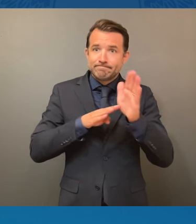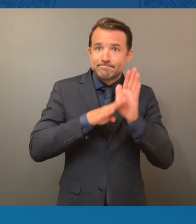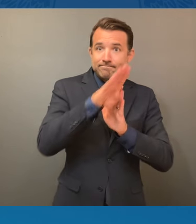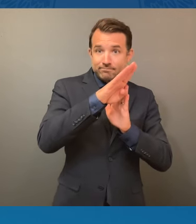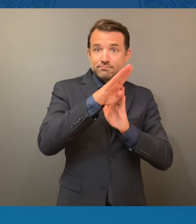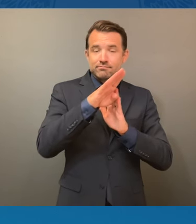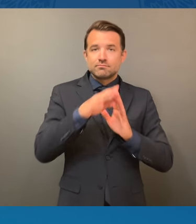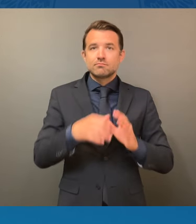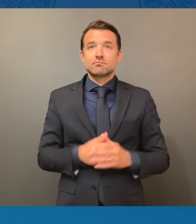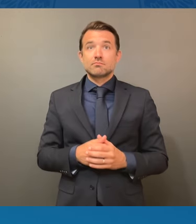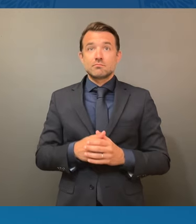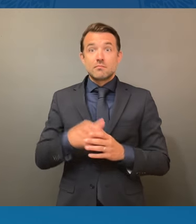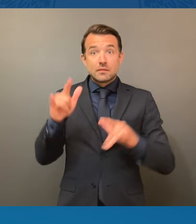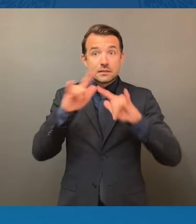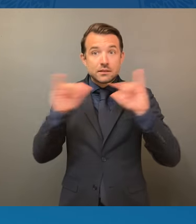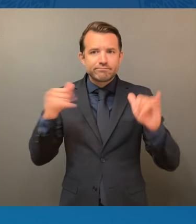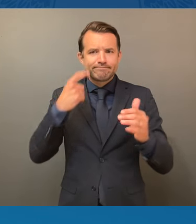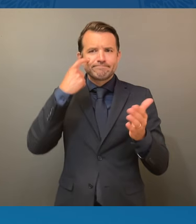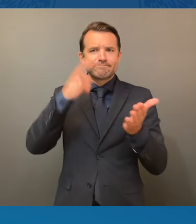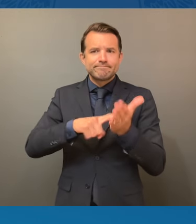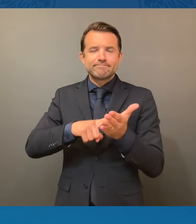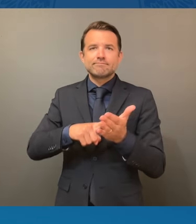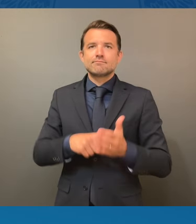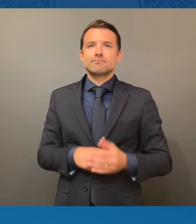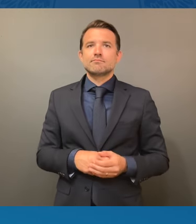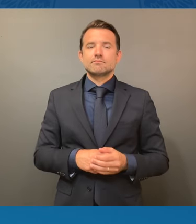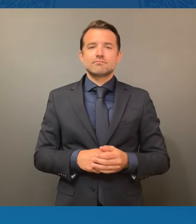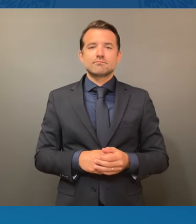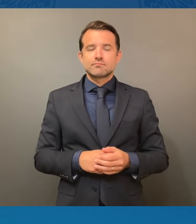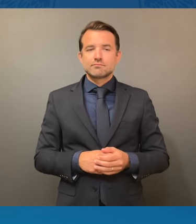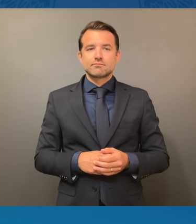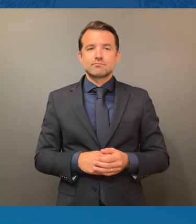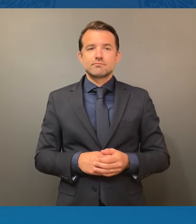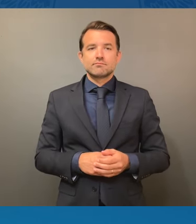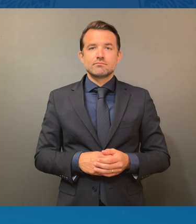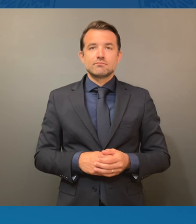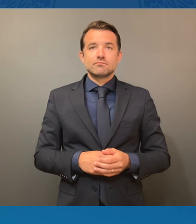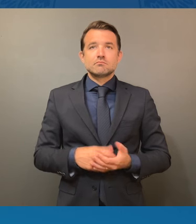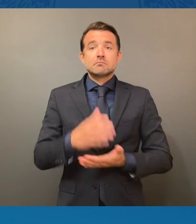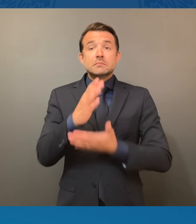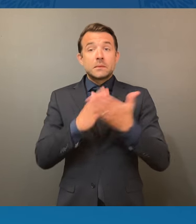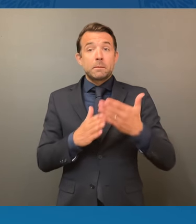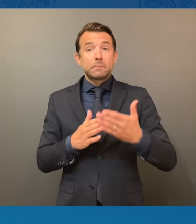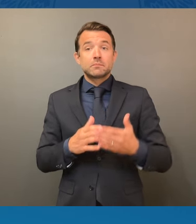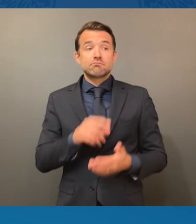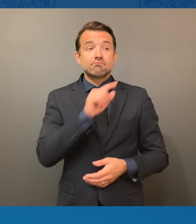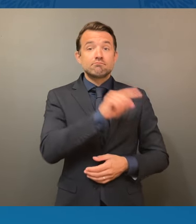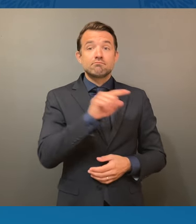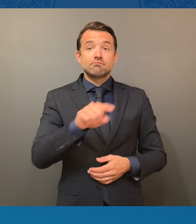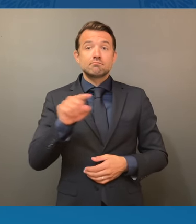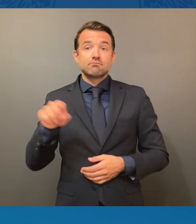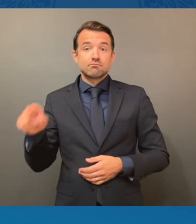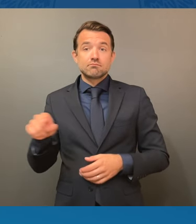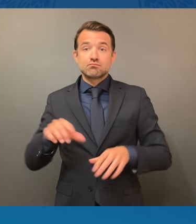recognize there are those who are fighting to drag us backward.